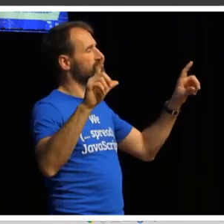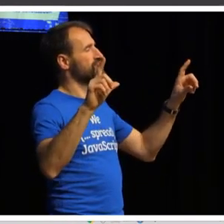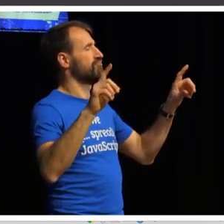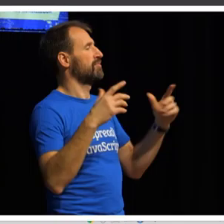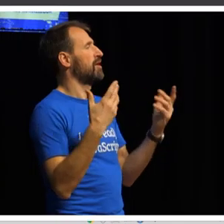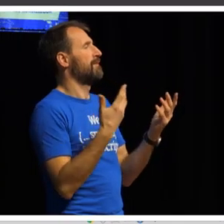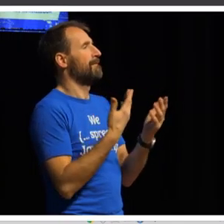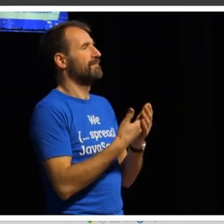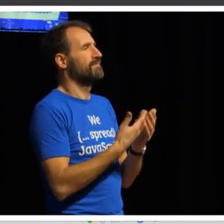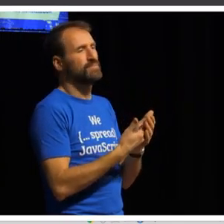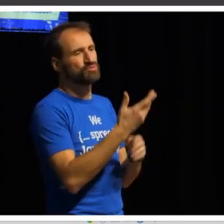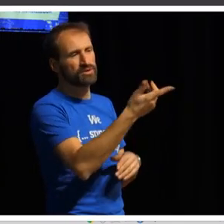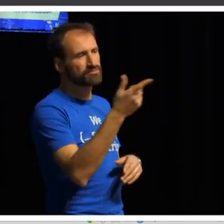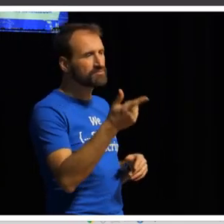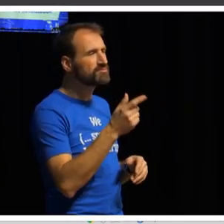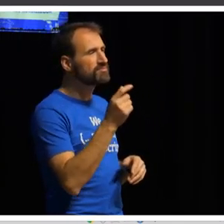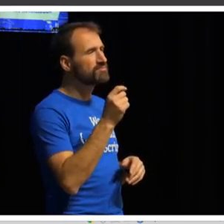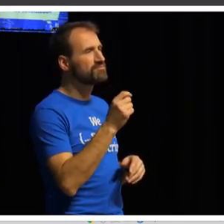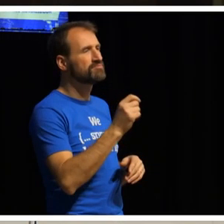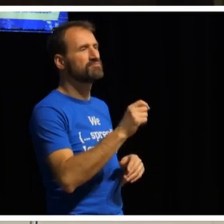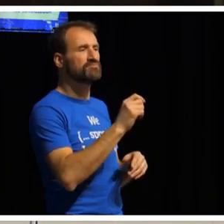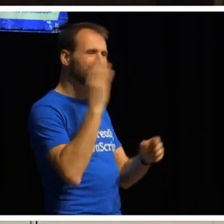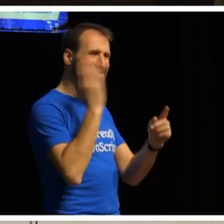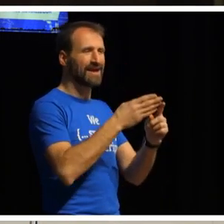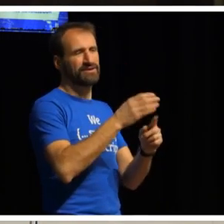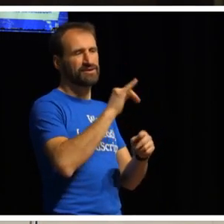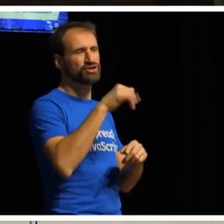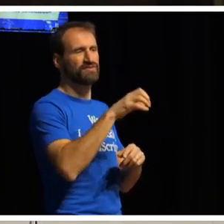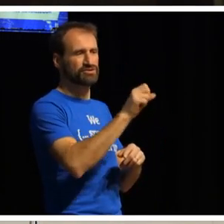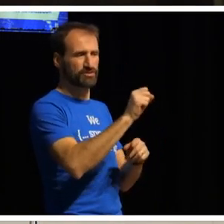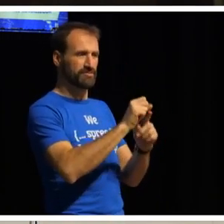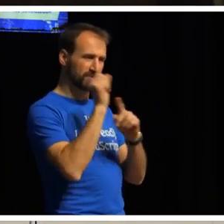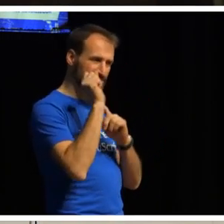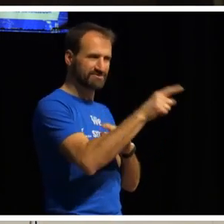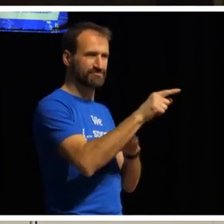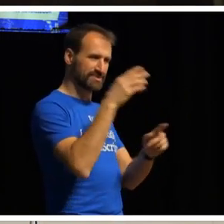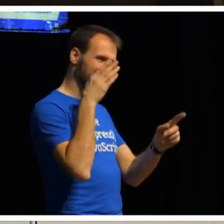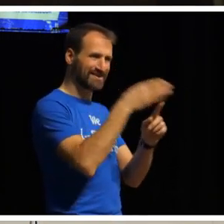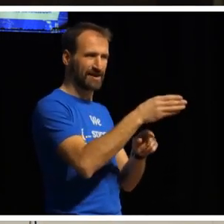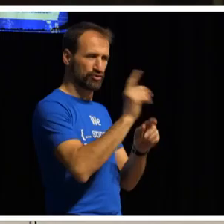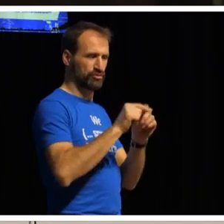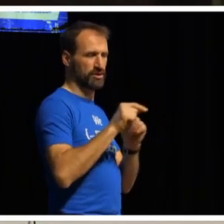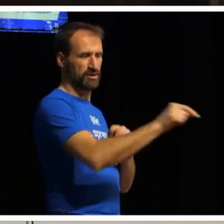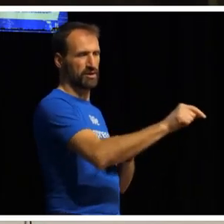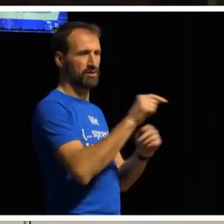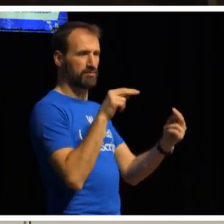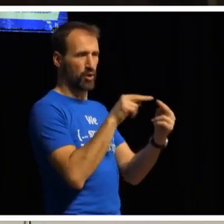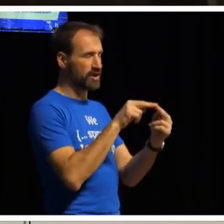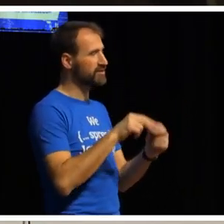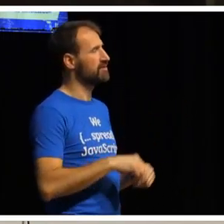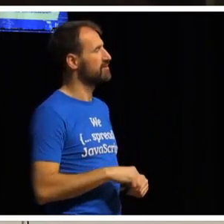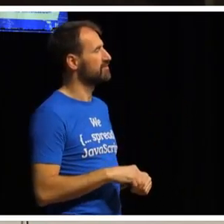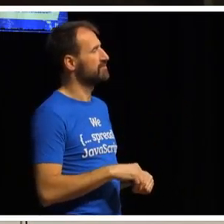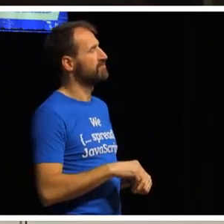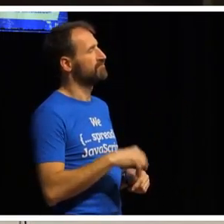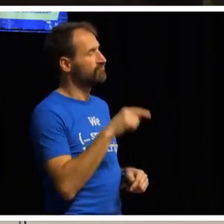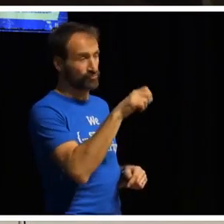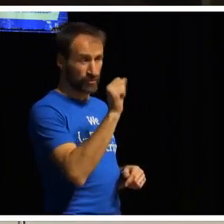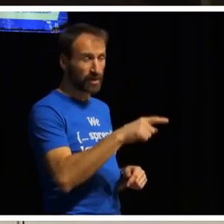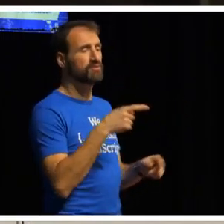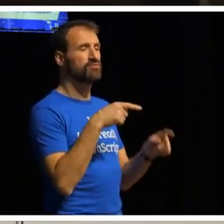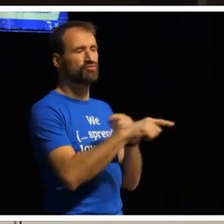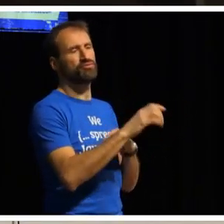you're just sending straight JavaScript commands to it. So you can actually do that with the echo command. So